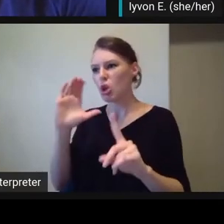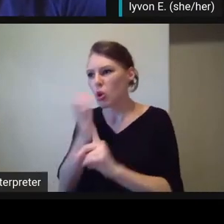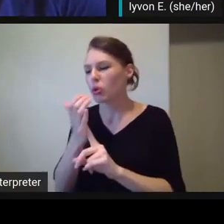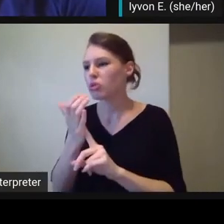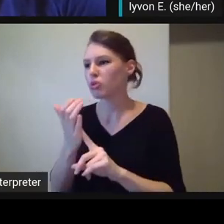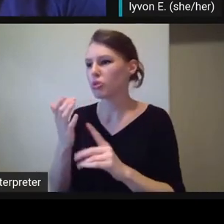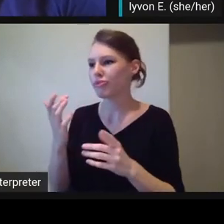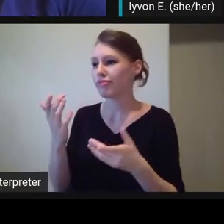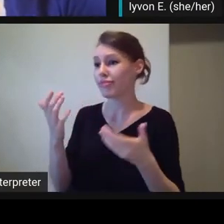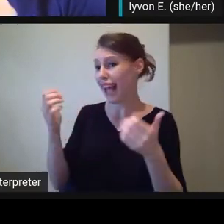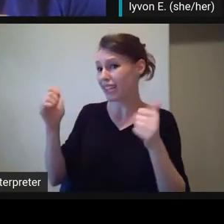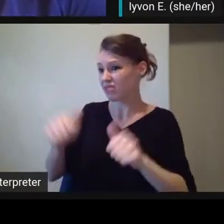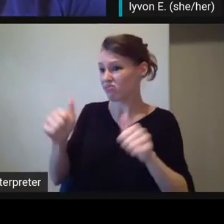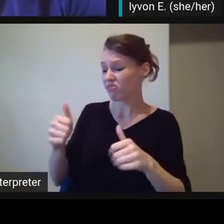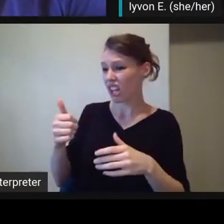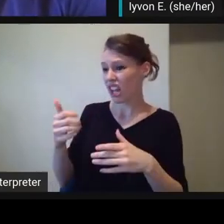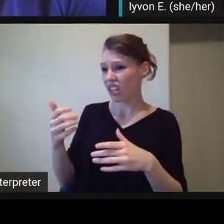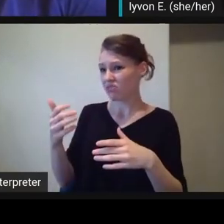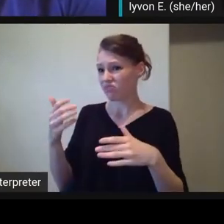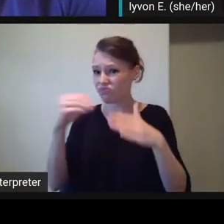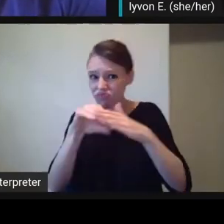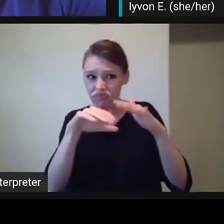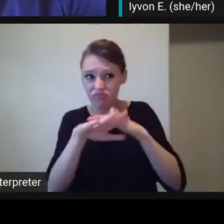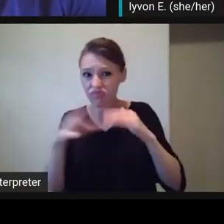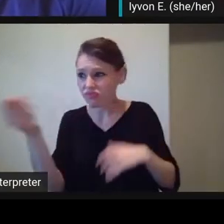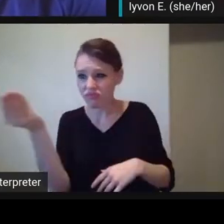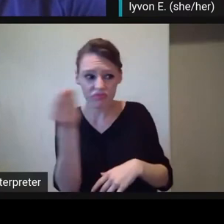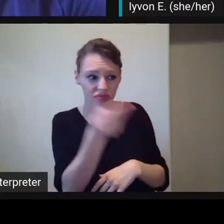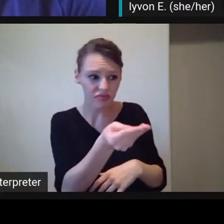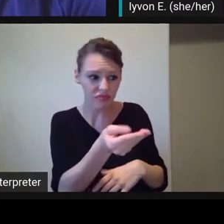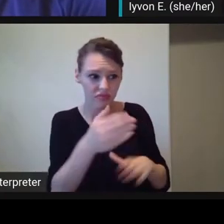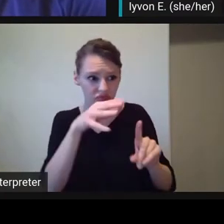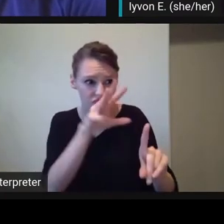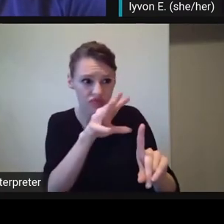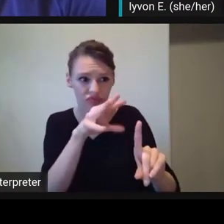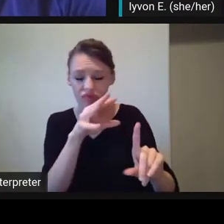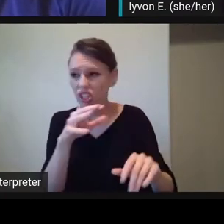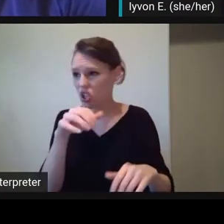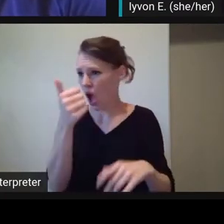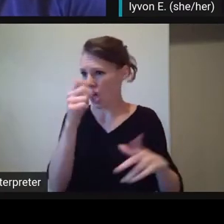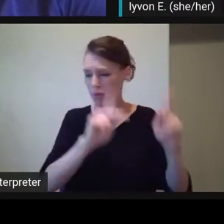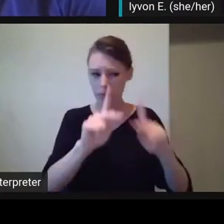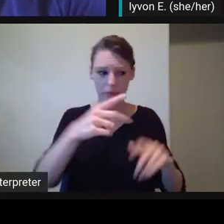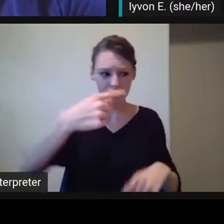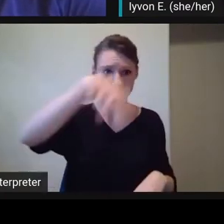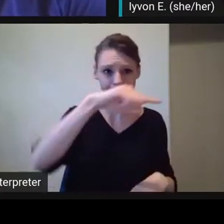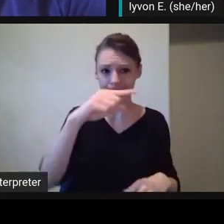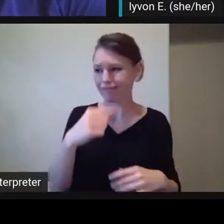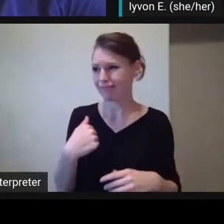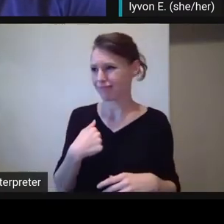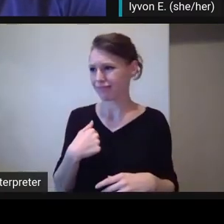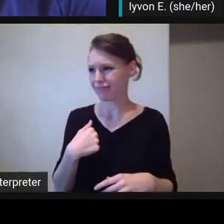bring it to them means that we could have always brought it to them. I mean, that's why Parksnip is free and it's accessible. It's like, I don't want to